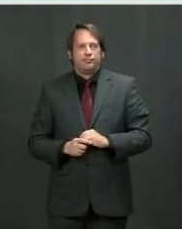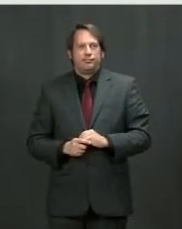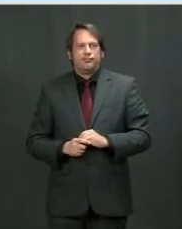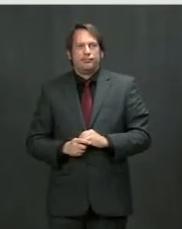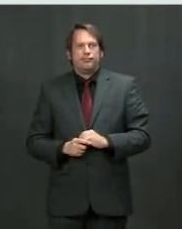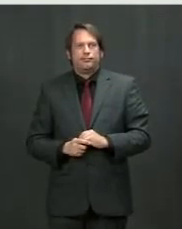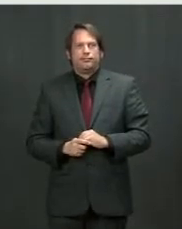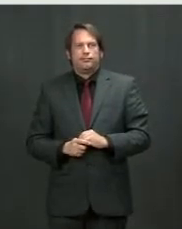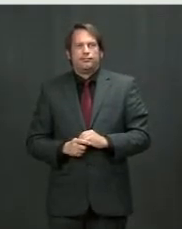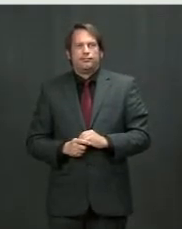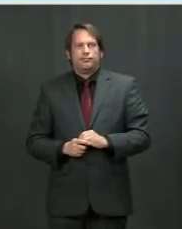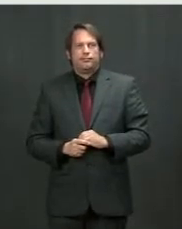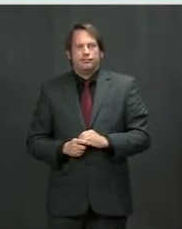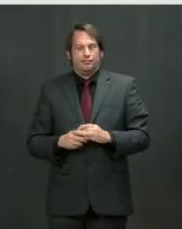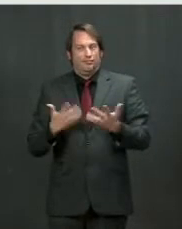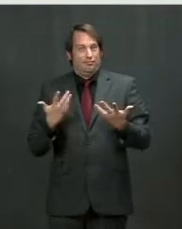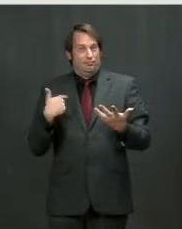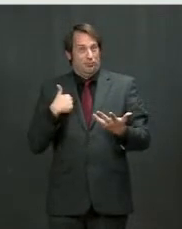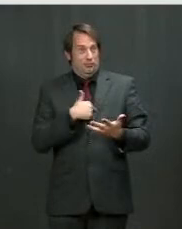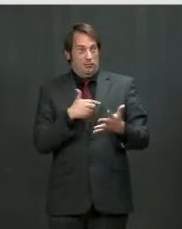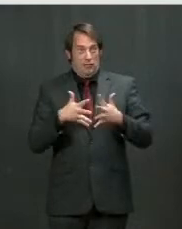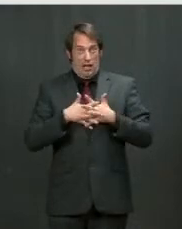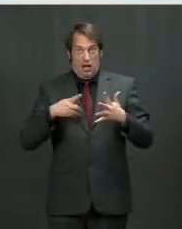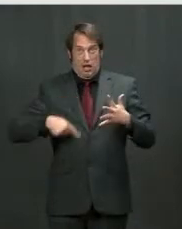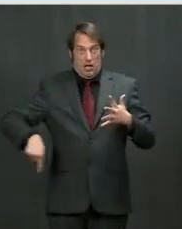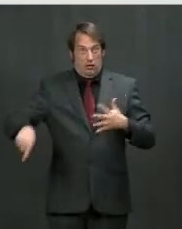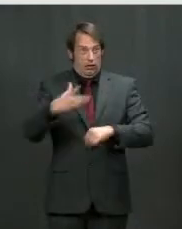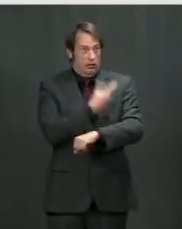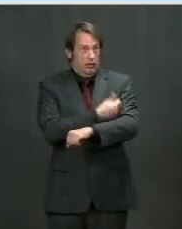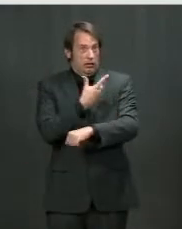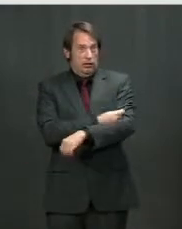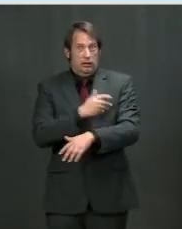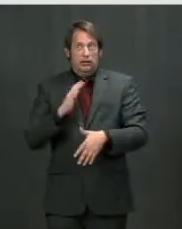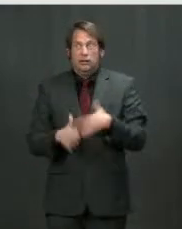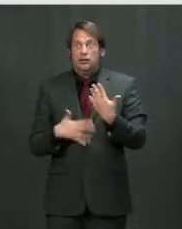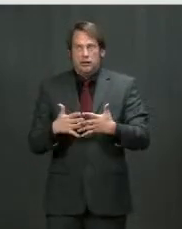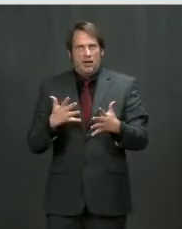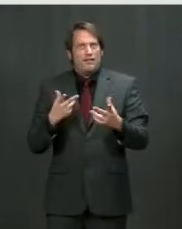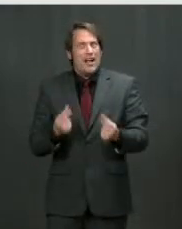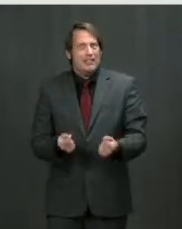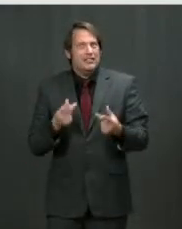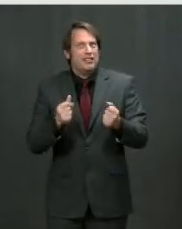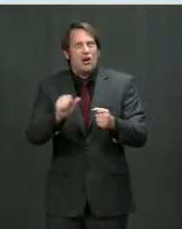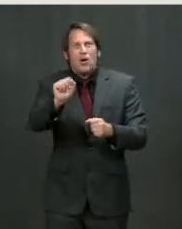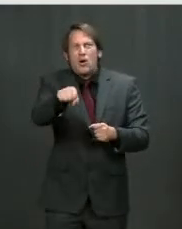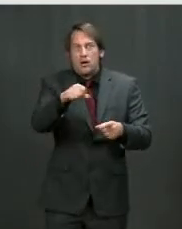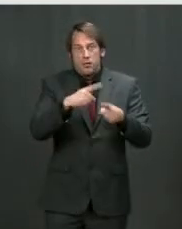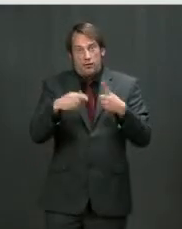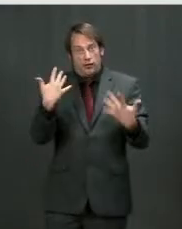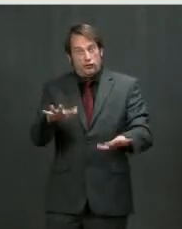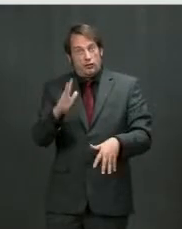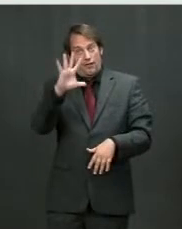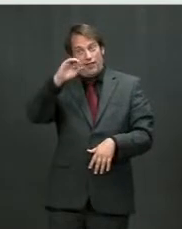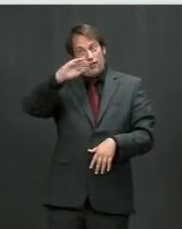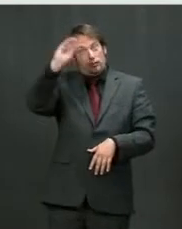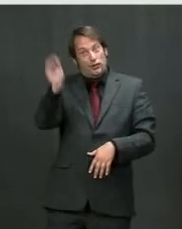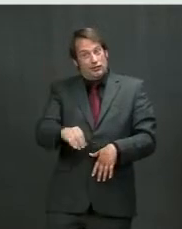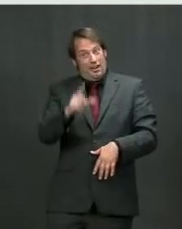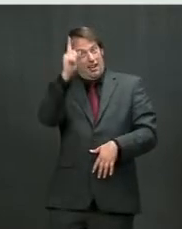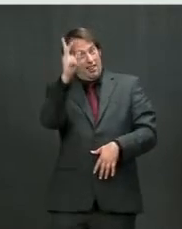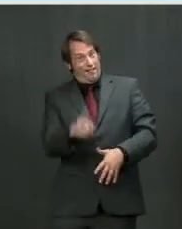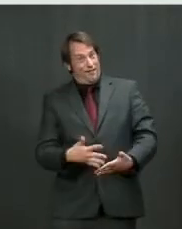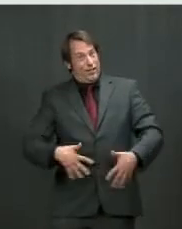record numbers, we're still not even halfway there. And the progress we've made can be reversed if we let our guard